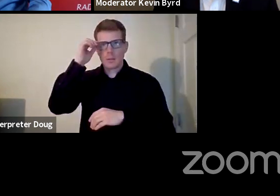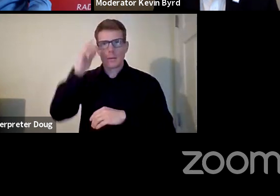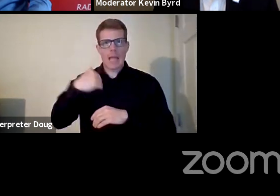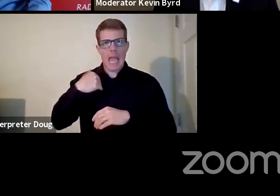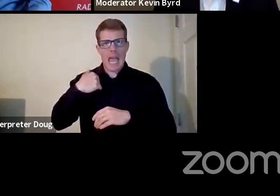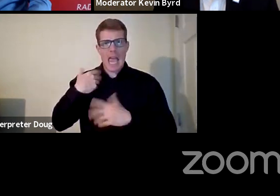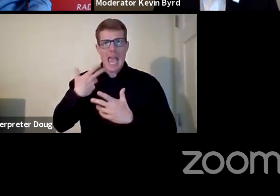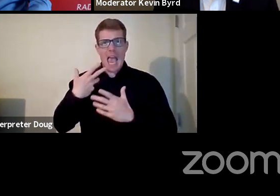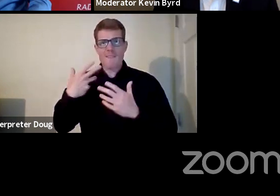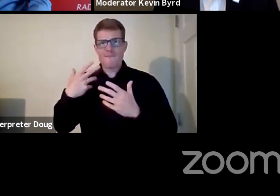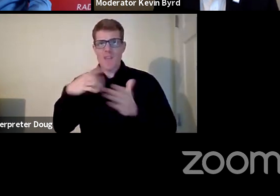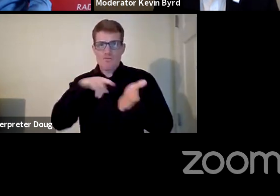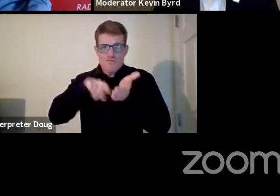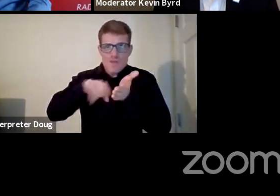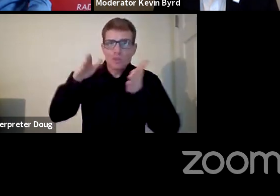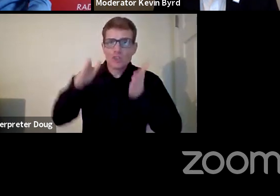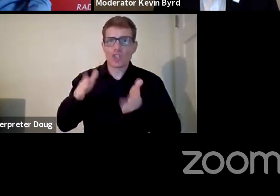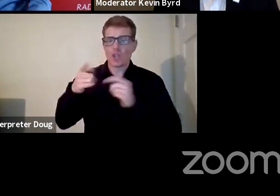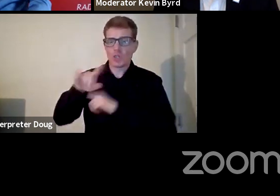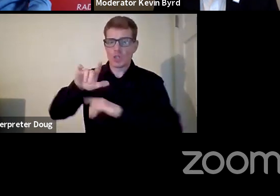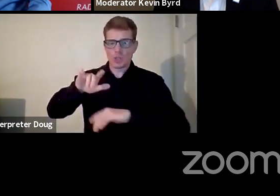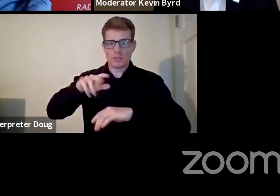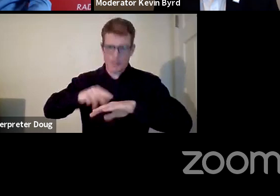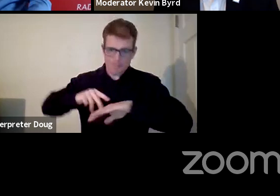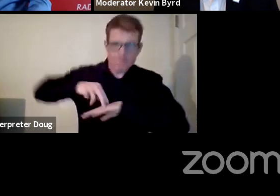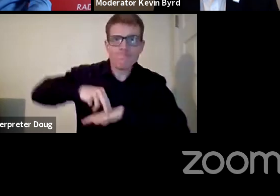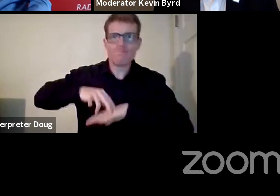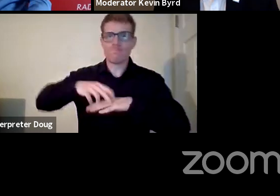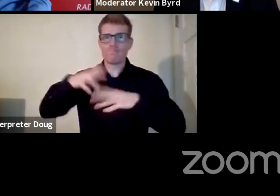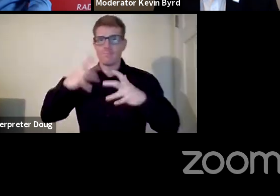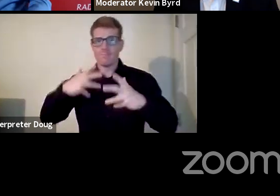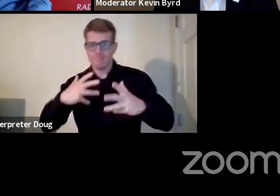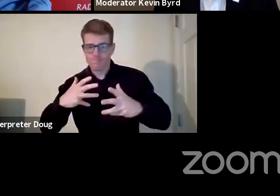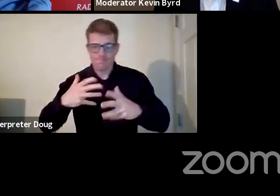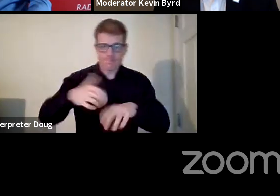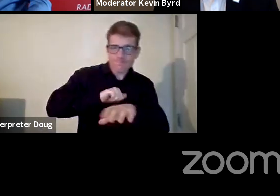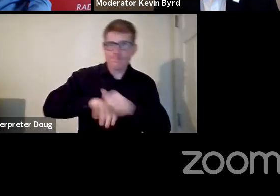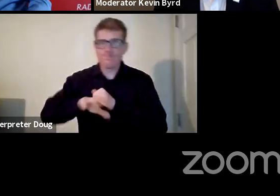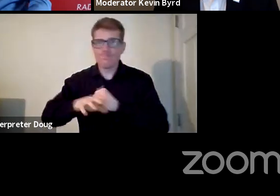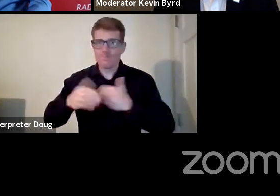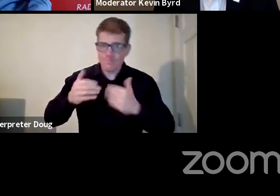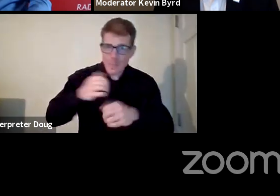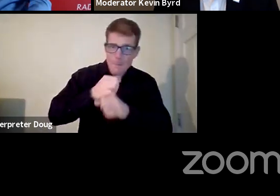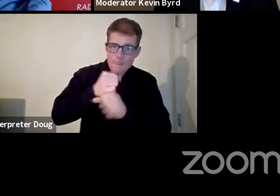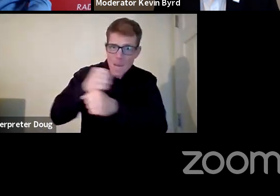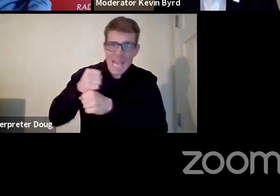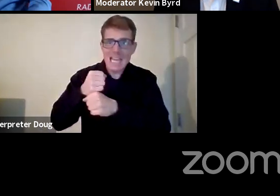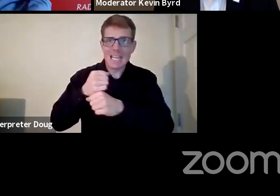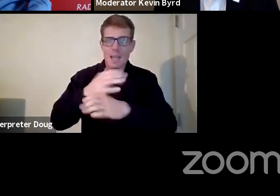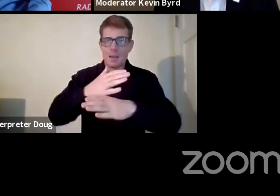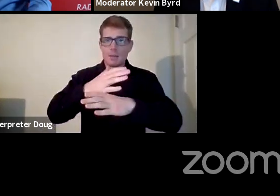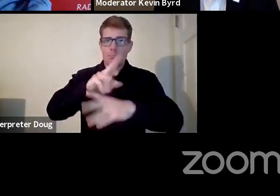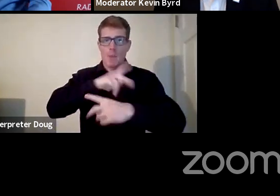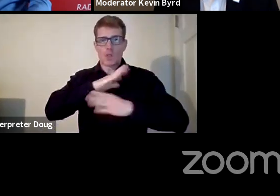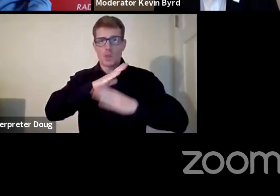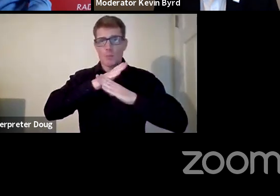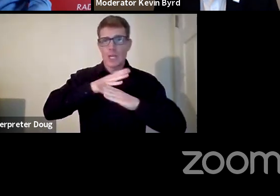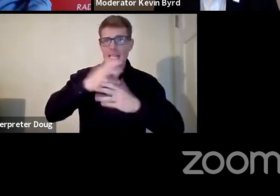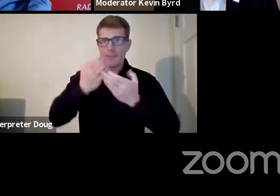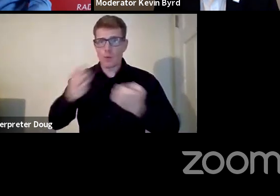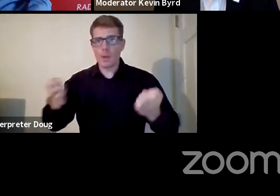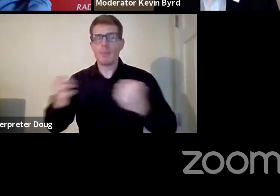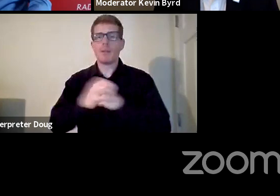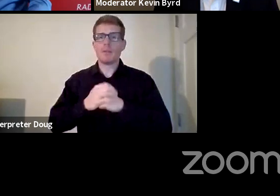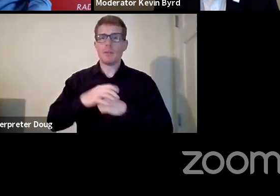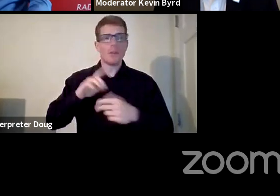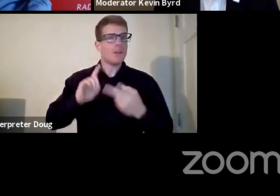make PPE, to modify ventilators and BiPAP machines to make them useful for